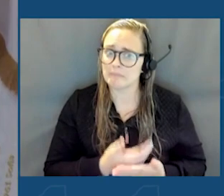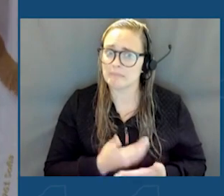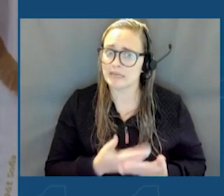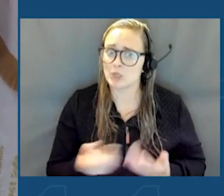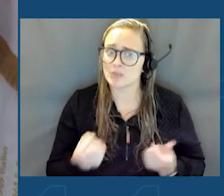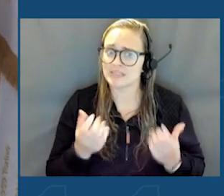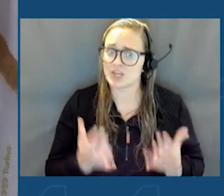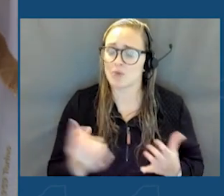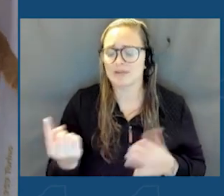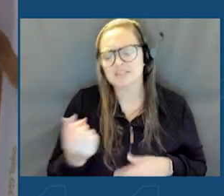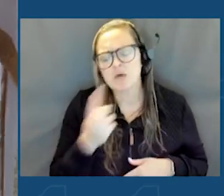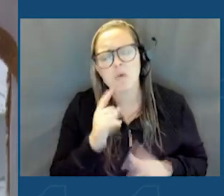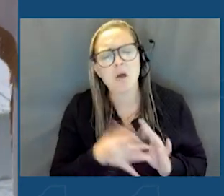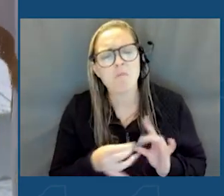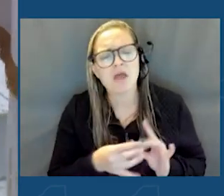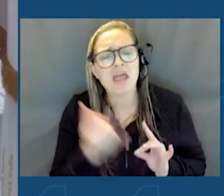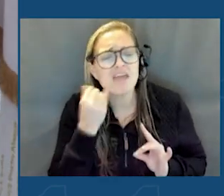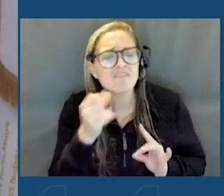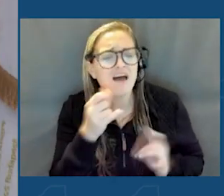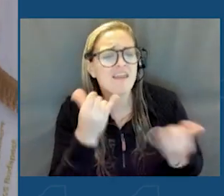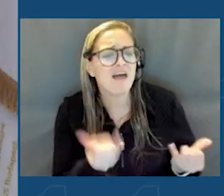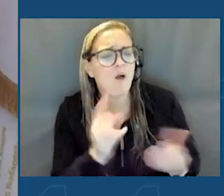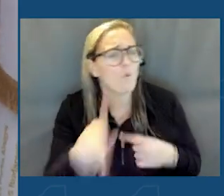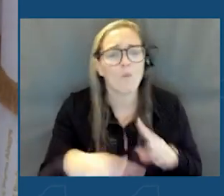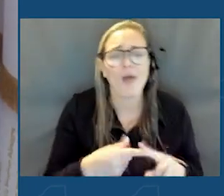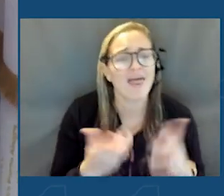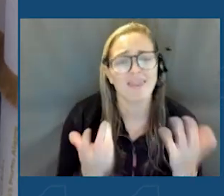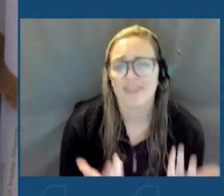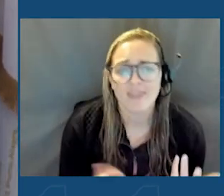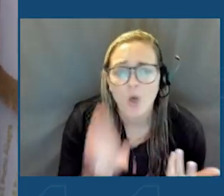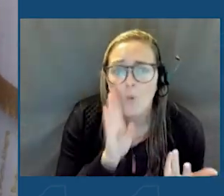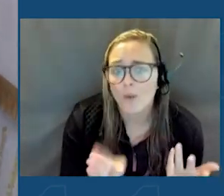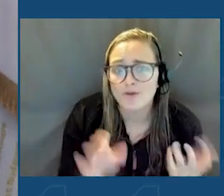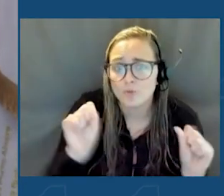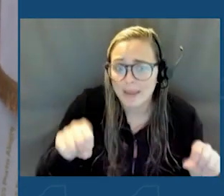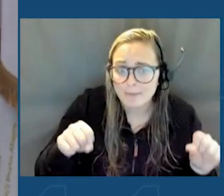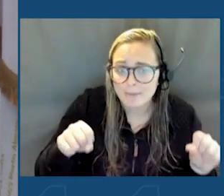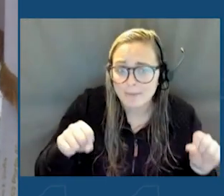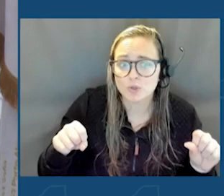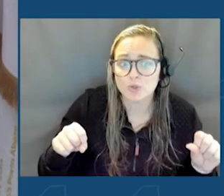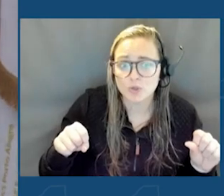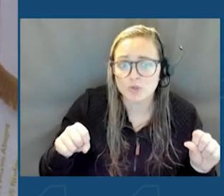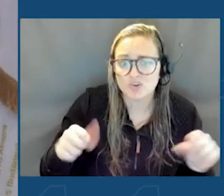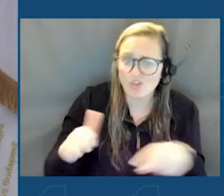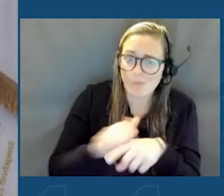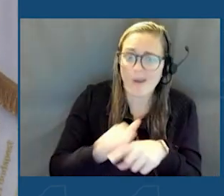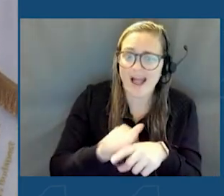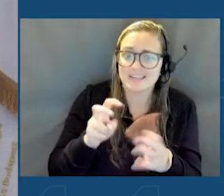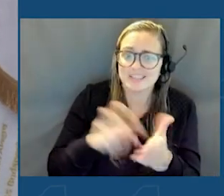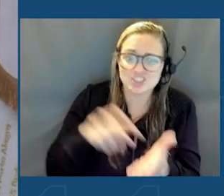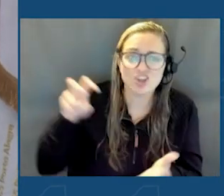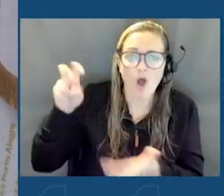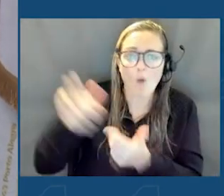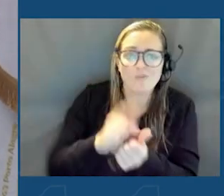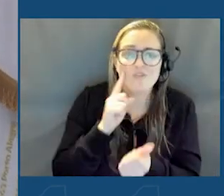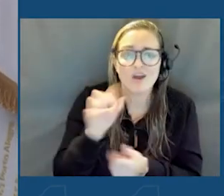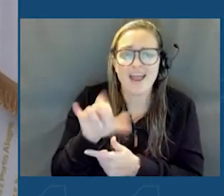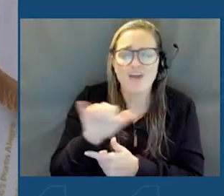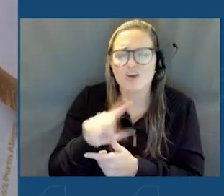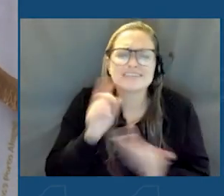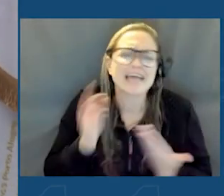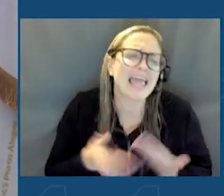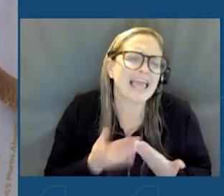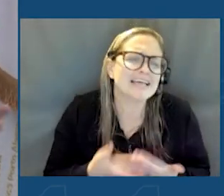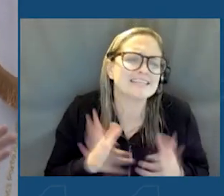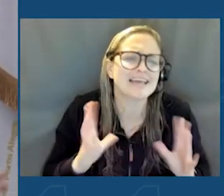someone said, if not now, when? Are you ever going to be able to go down this practice jump for the aerials? And they said, it's really easy. All you do